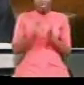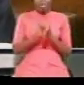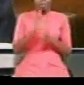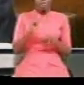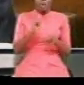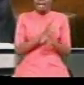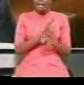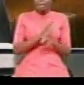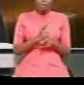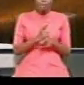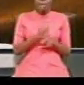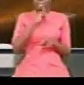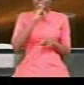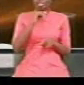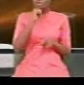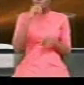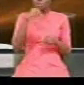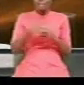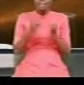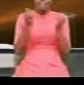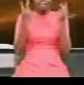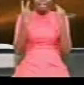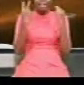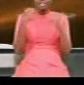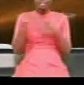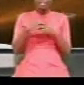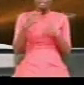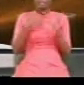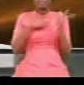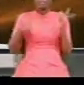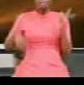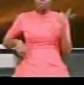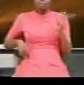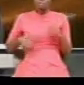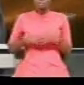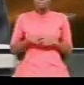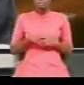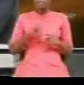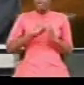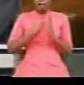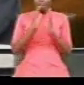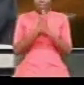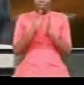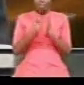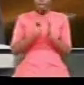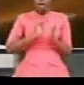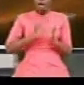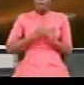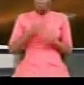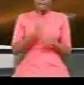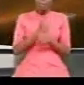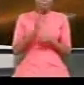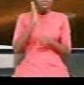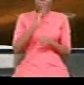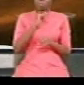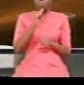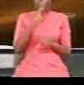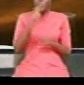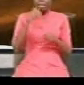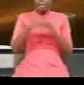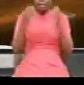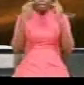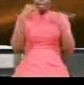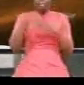your labor is not in vain in the Lord. I pray our labor will not be in vain